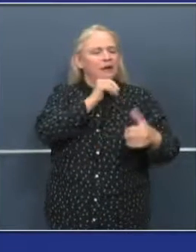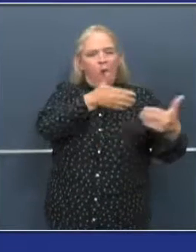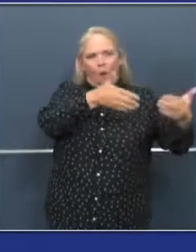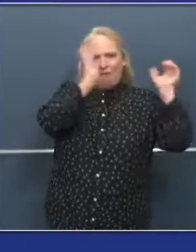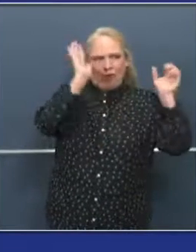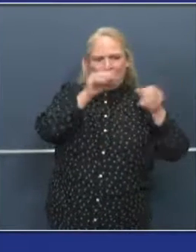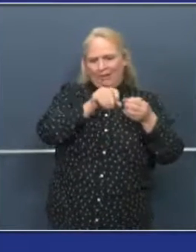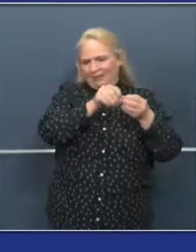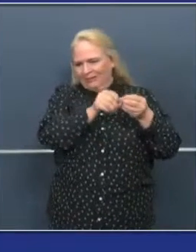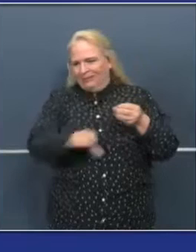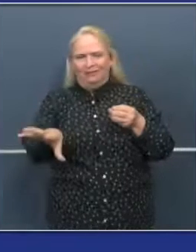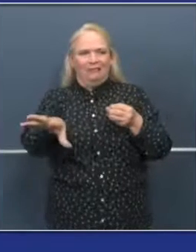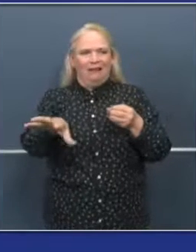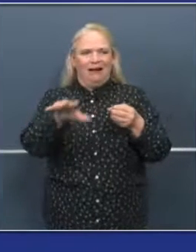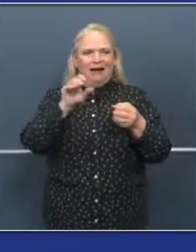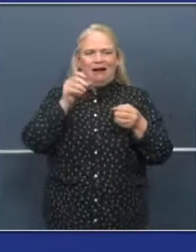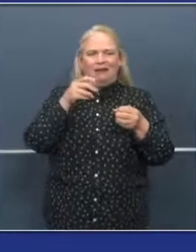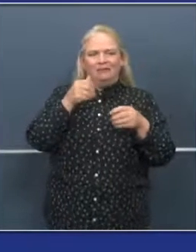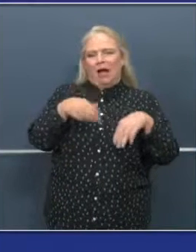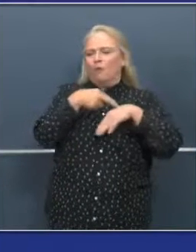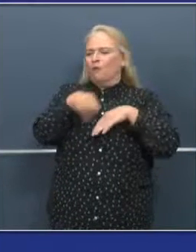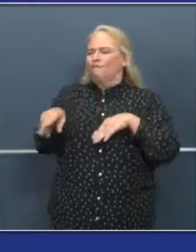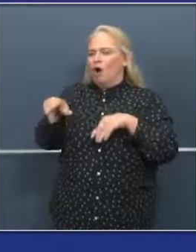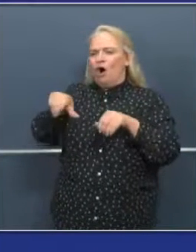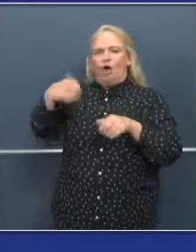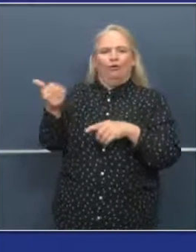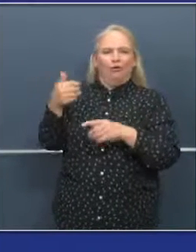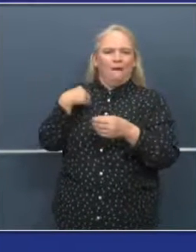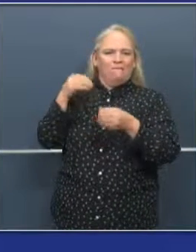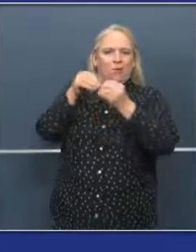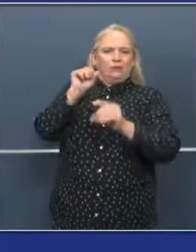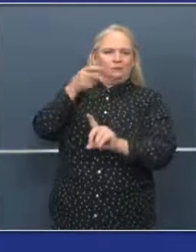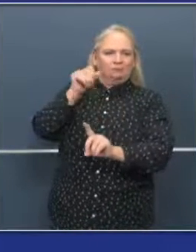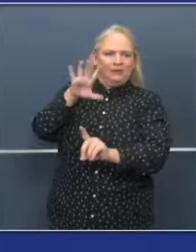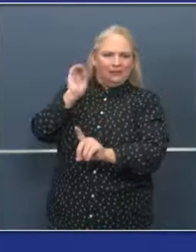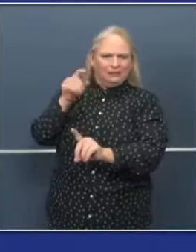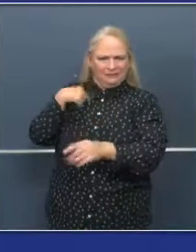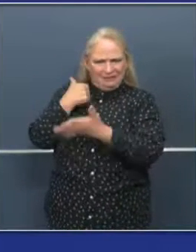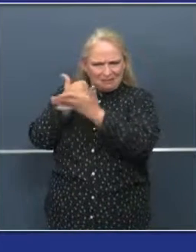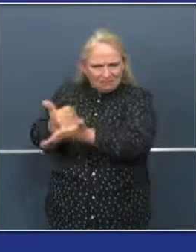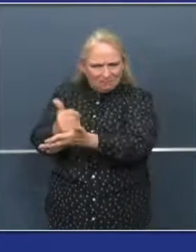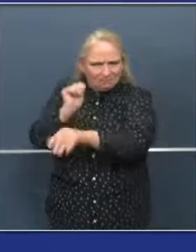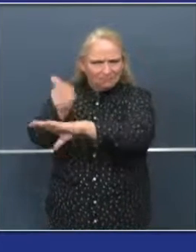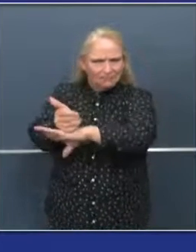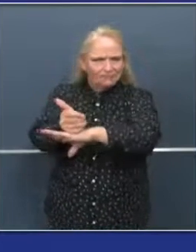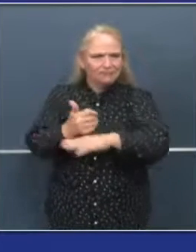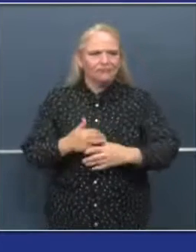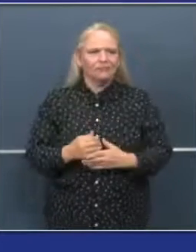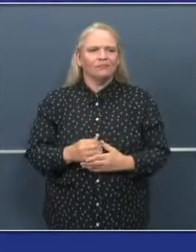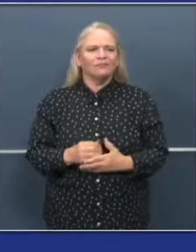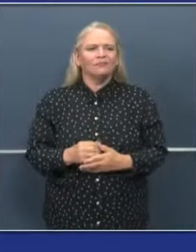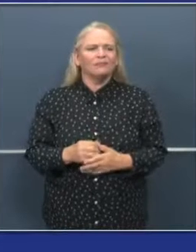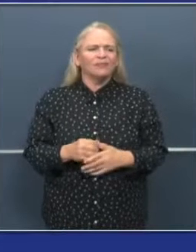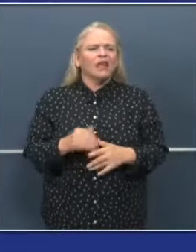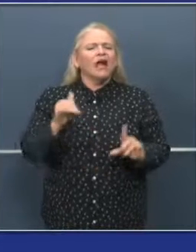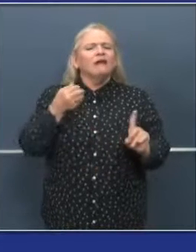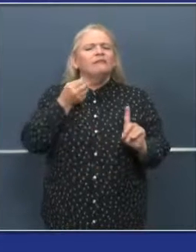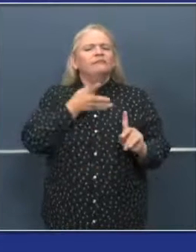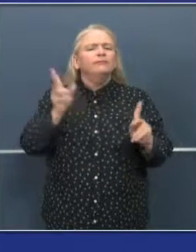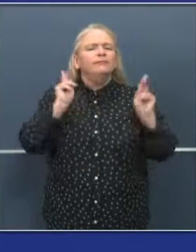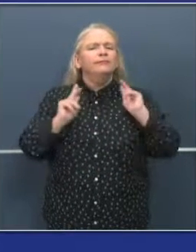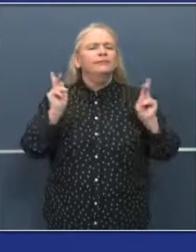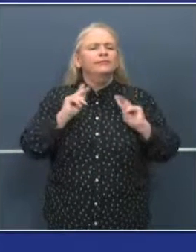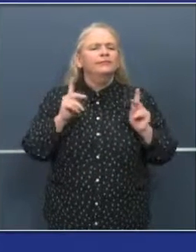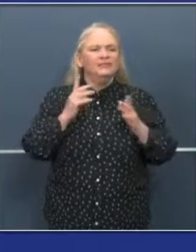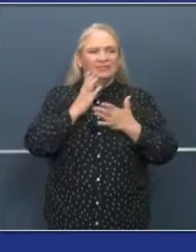acute sites, care, but to meet meet the the needs needs of intense patients medical care that either may were have been pre-symptomatic, exposed to asymptomatic, COVID-19. We or identified in some additional